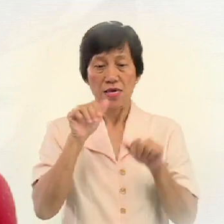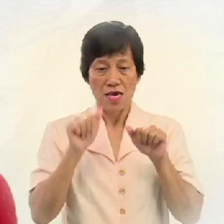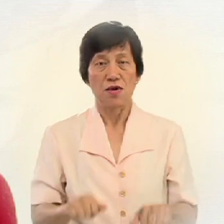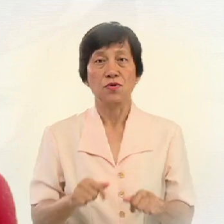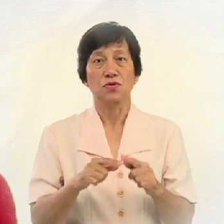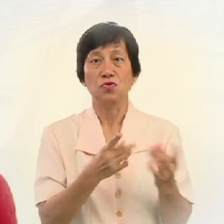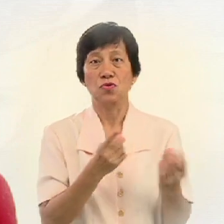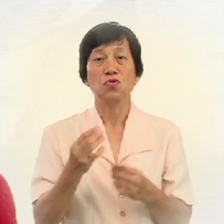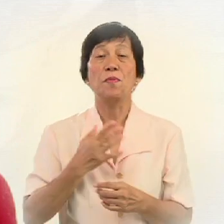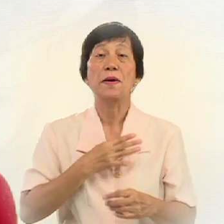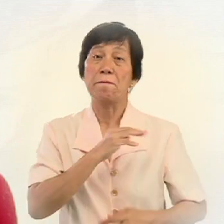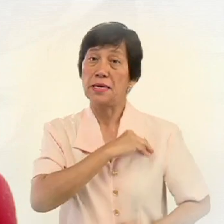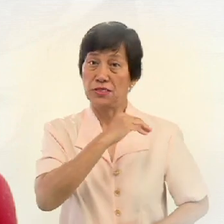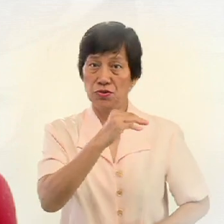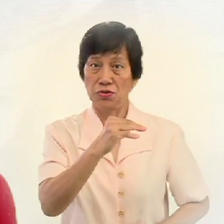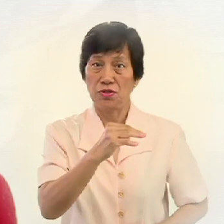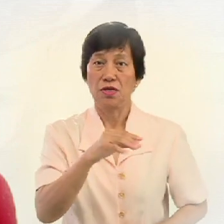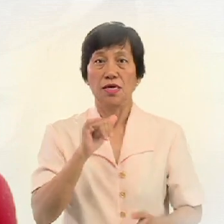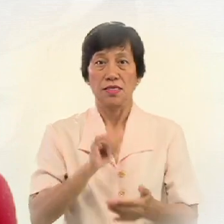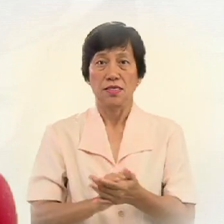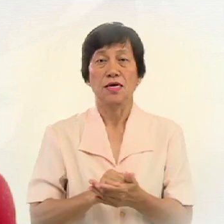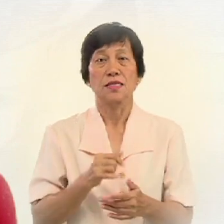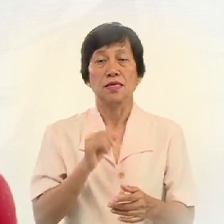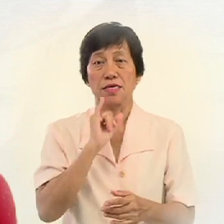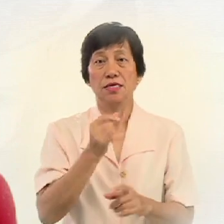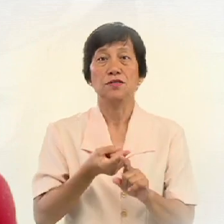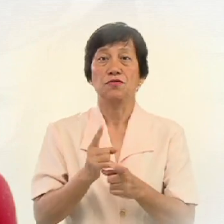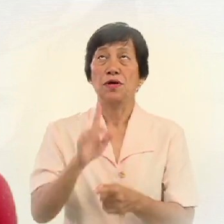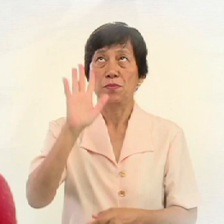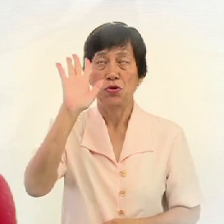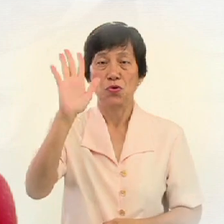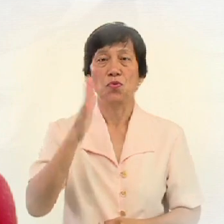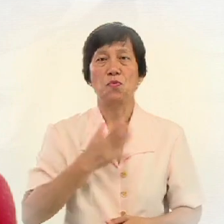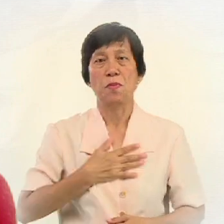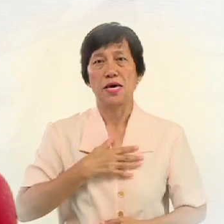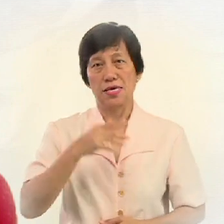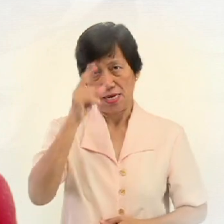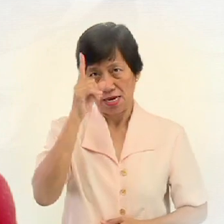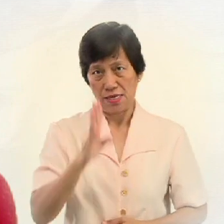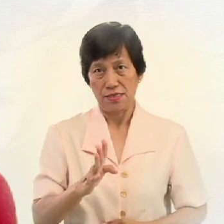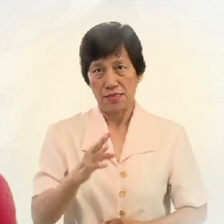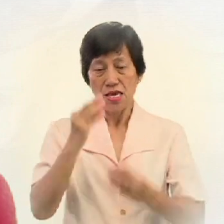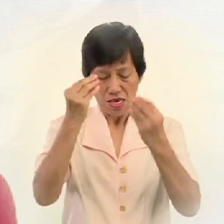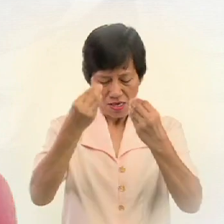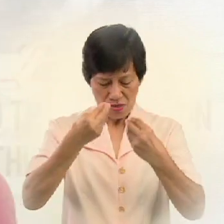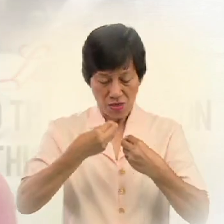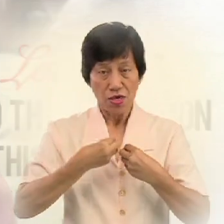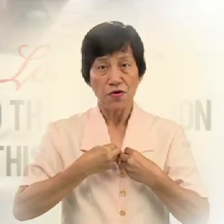mission that came from you, my God, give me wisdom.